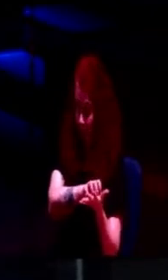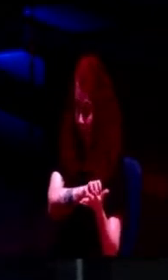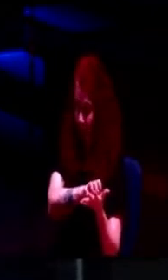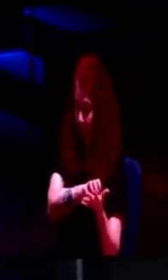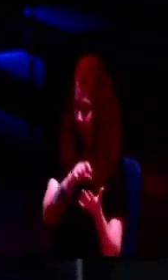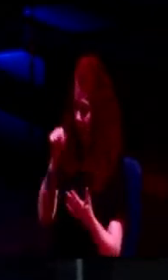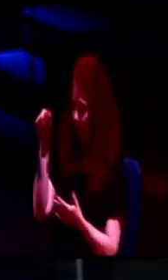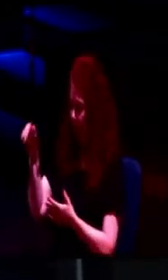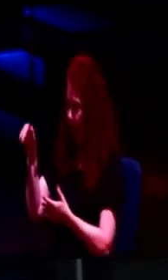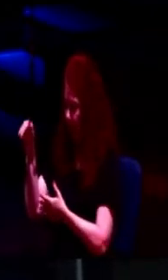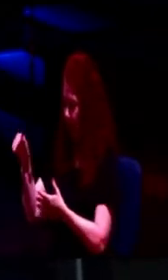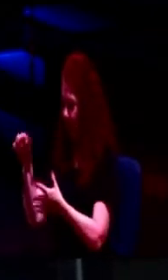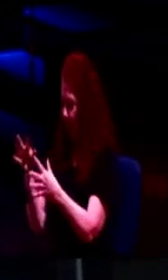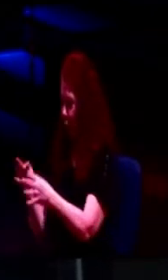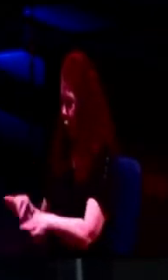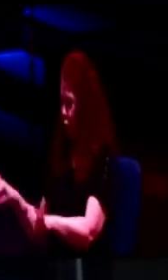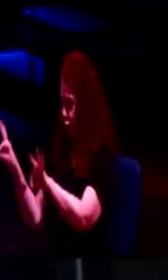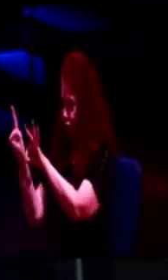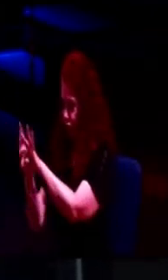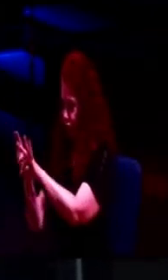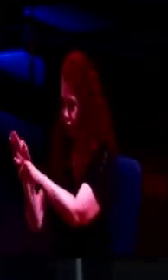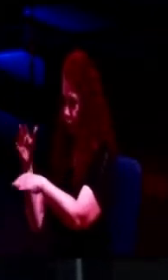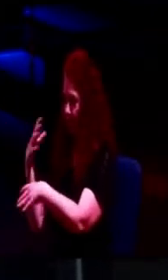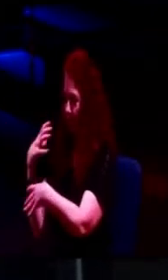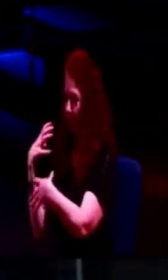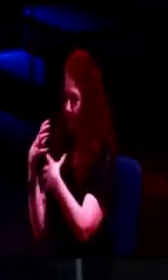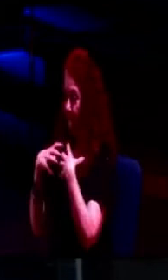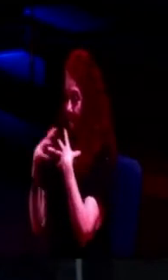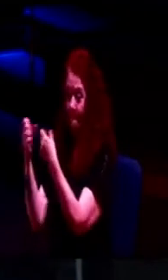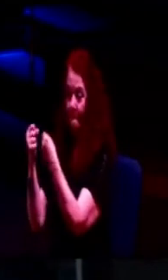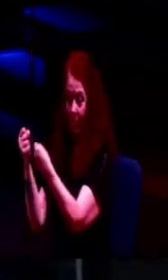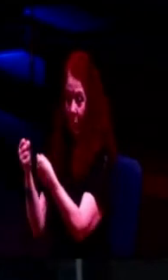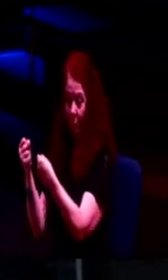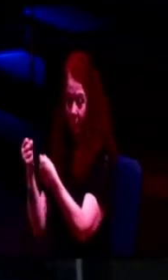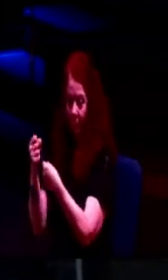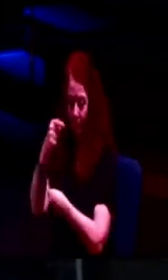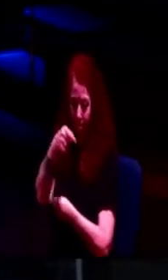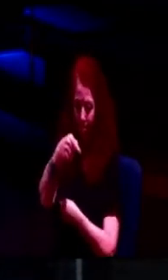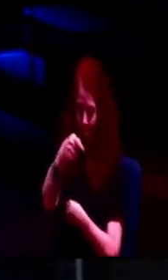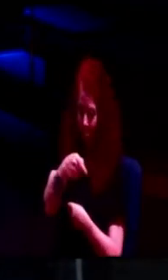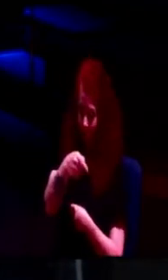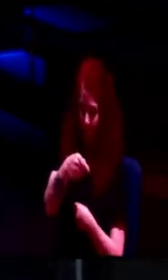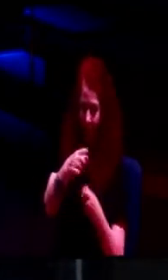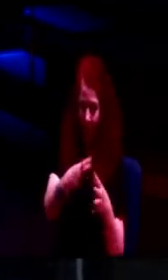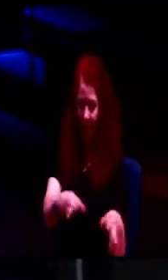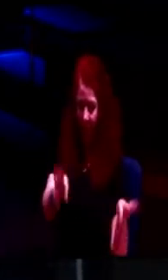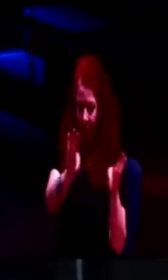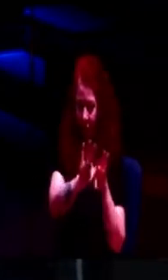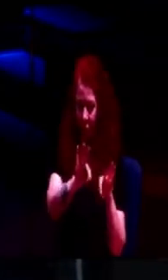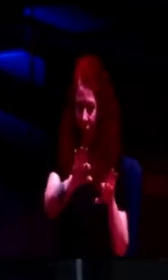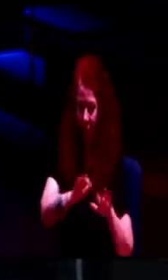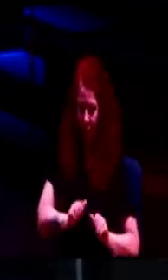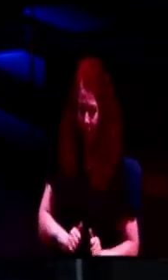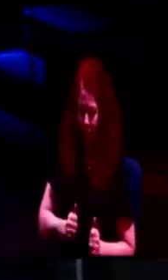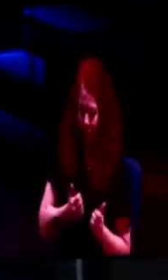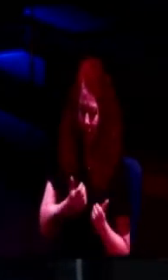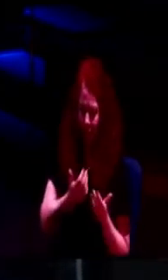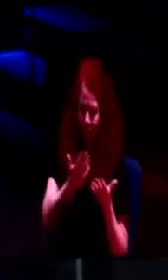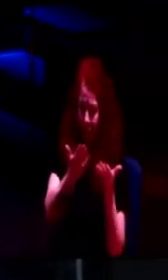The kingdom of earth values power. The kingdom of God values sacrifice.